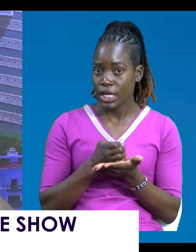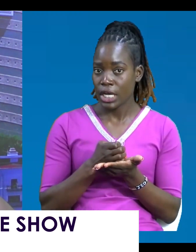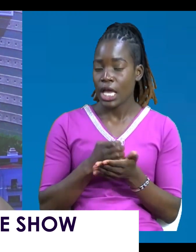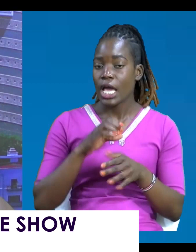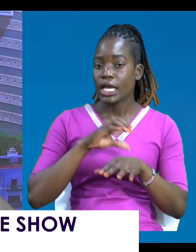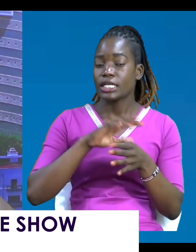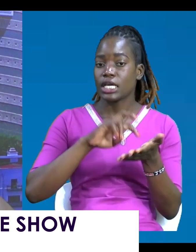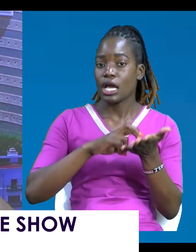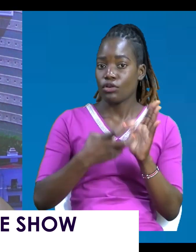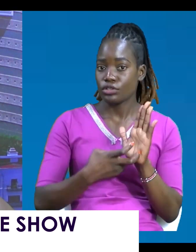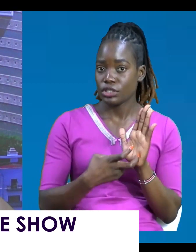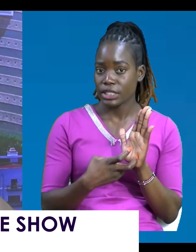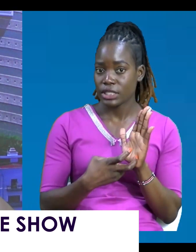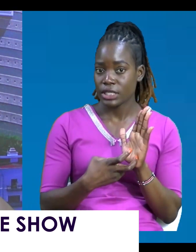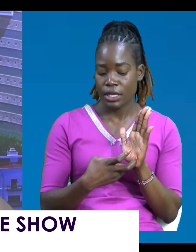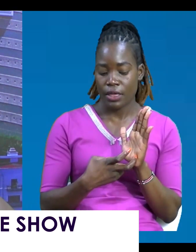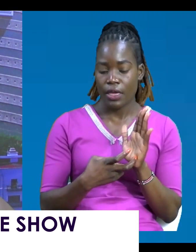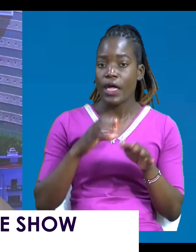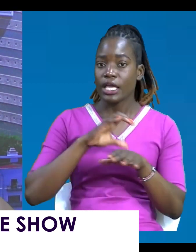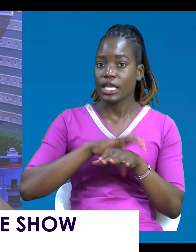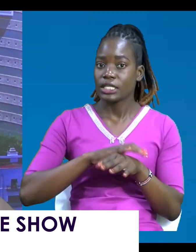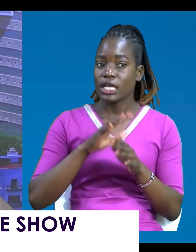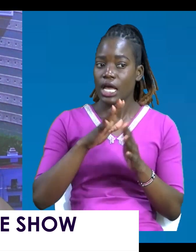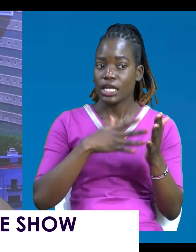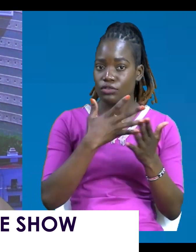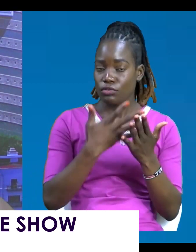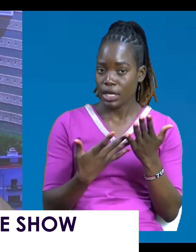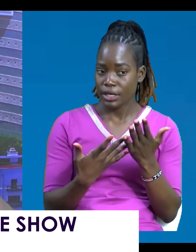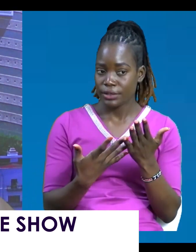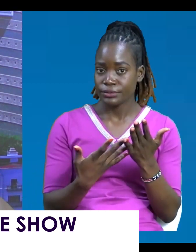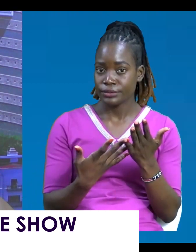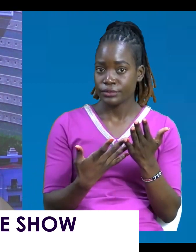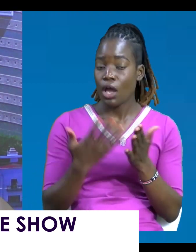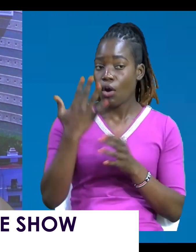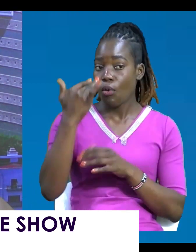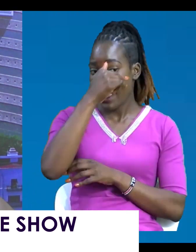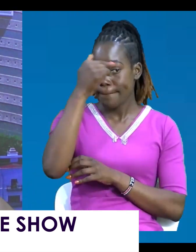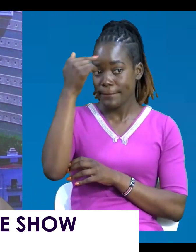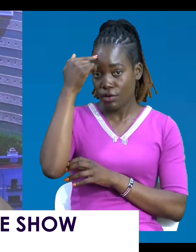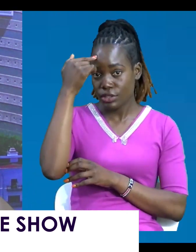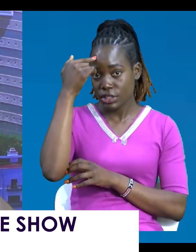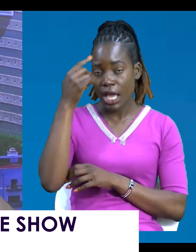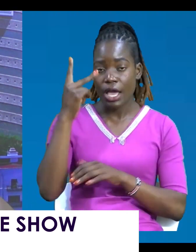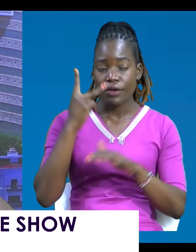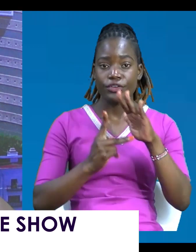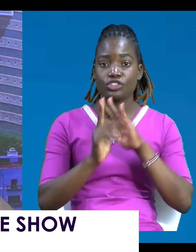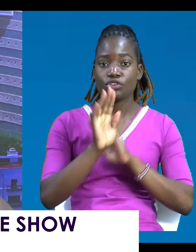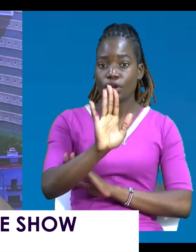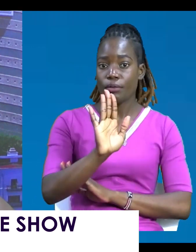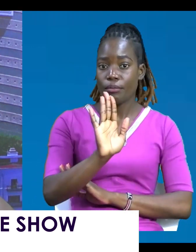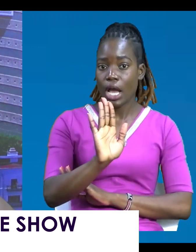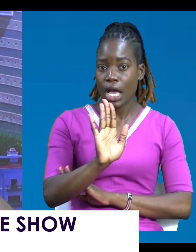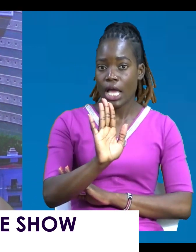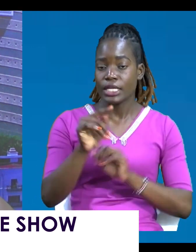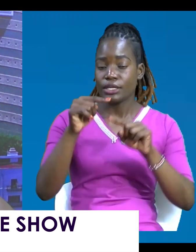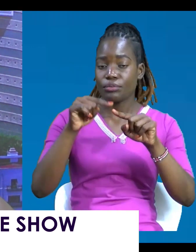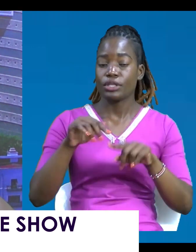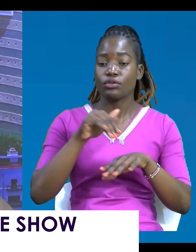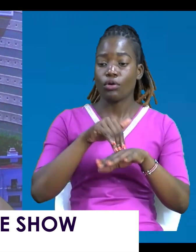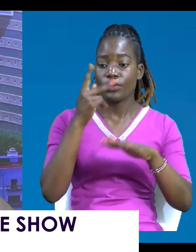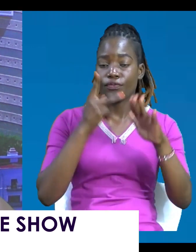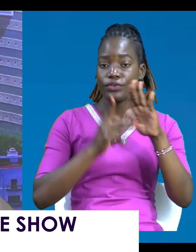a contract, get networked, because your vision is pegged on their